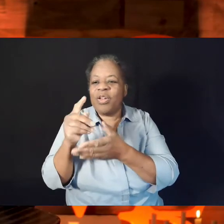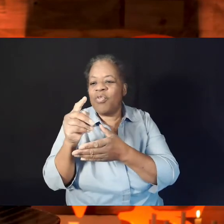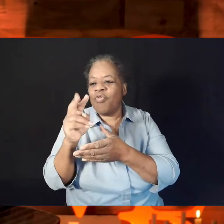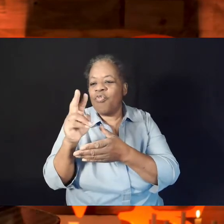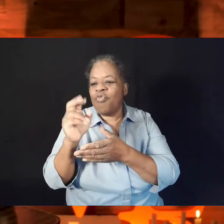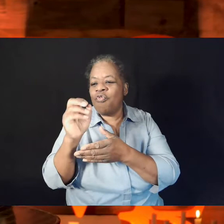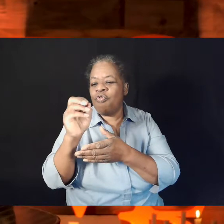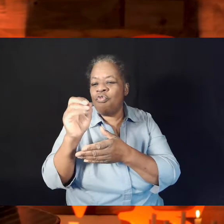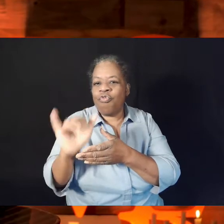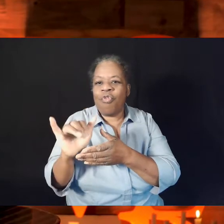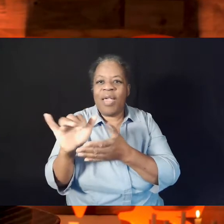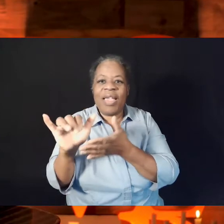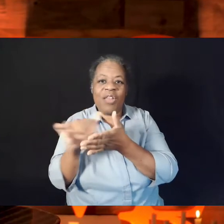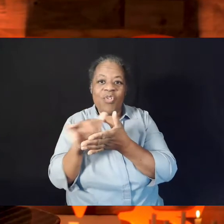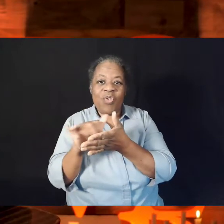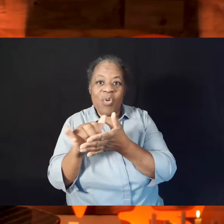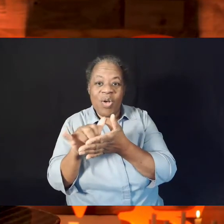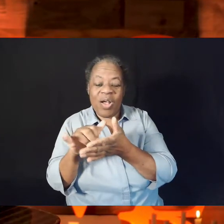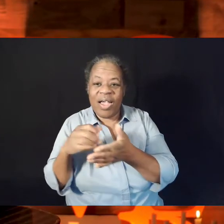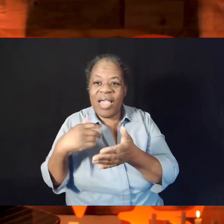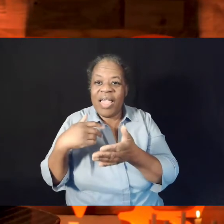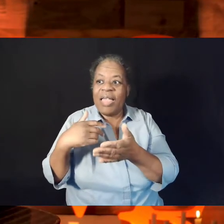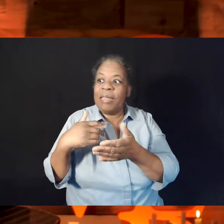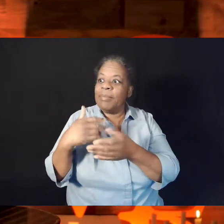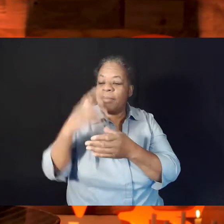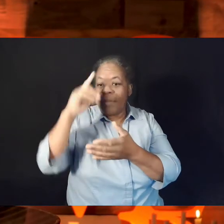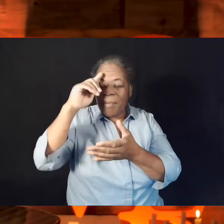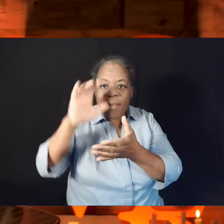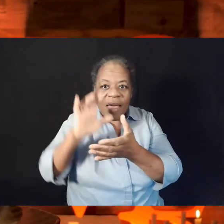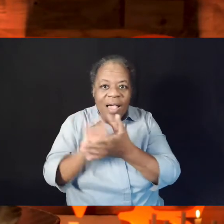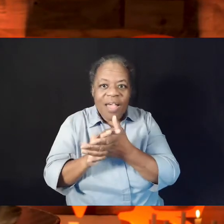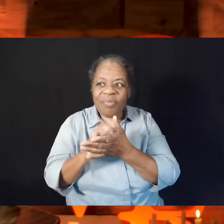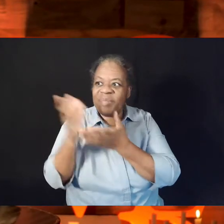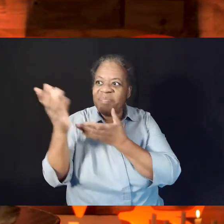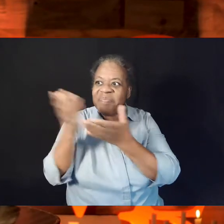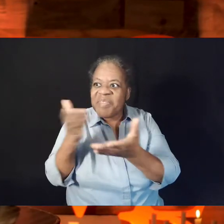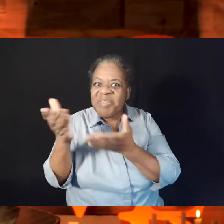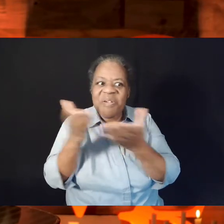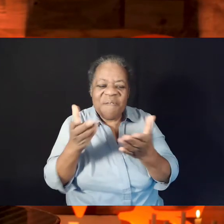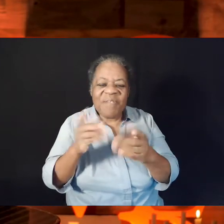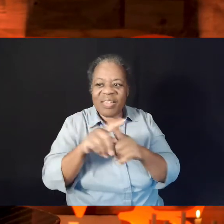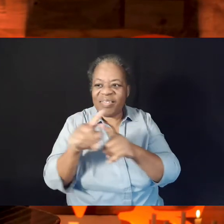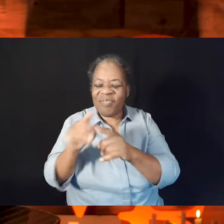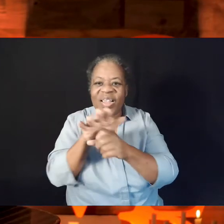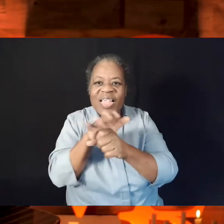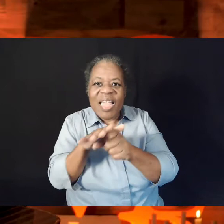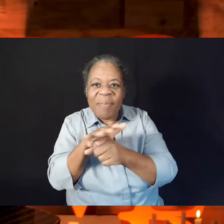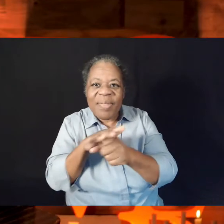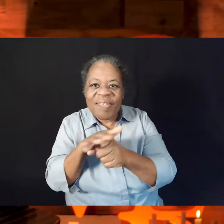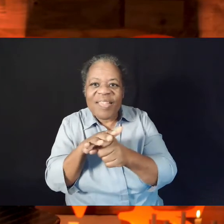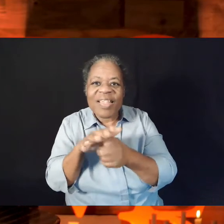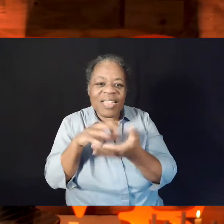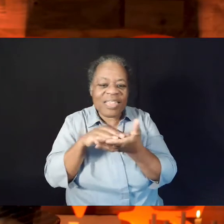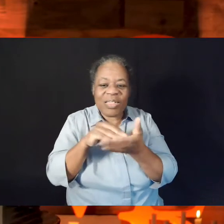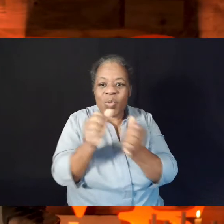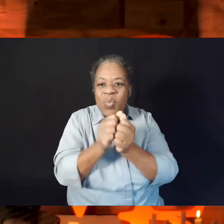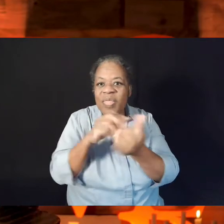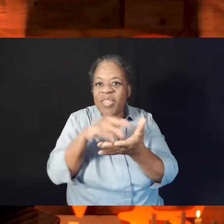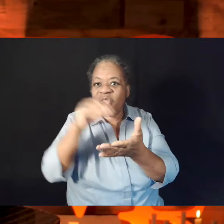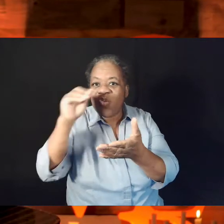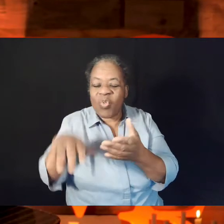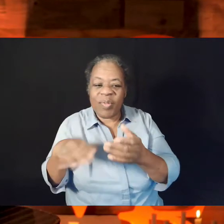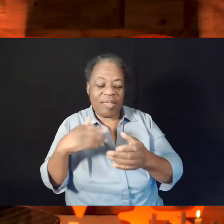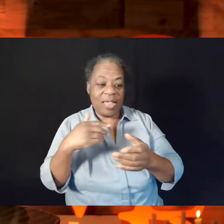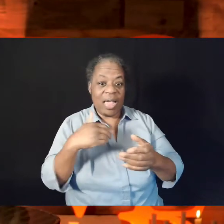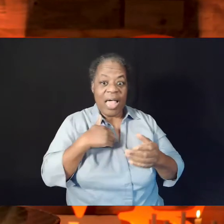campuses throughout eastern New York, I was discovering gifts for ministry within the local church. I had been hired to lead the Christian education